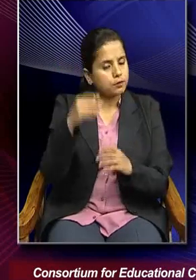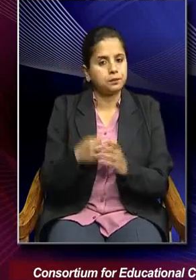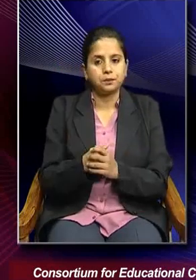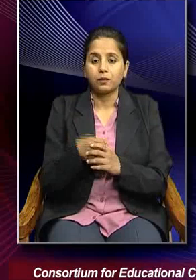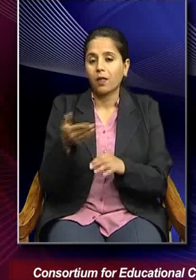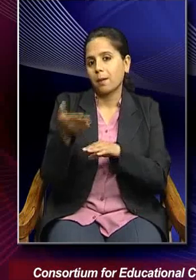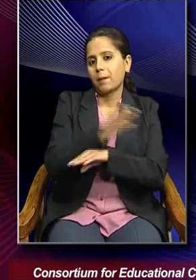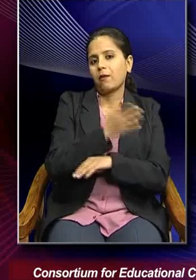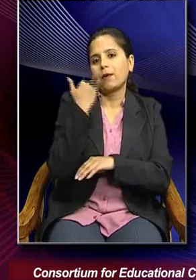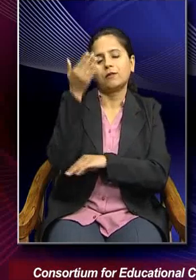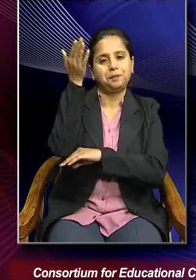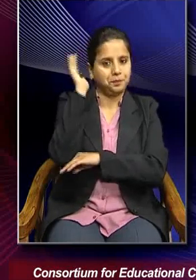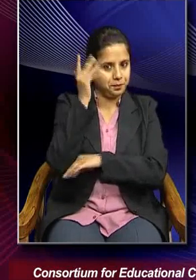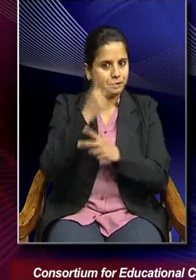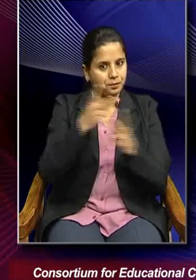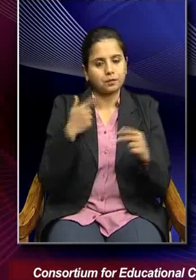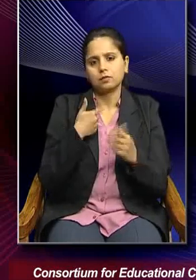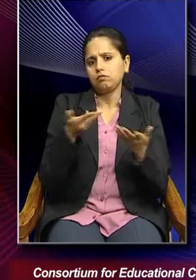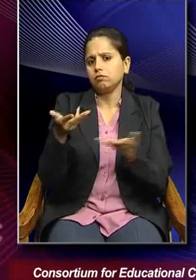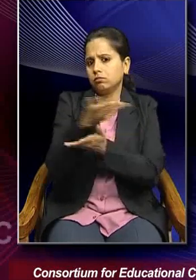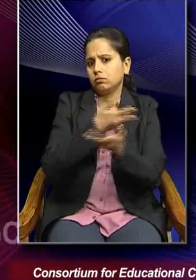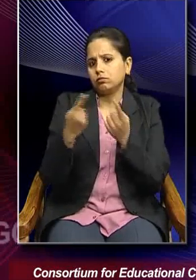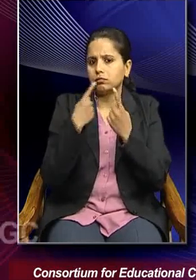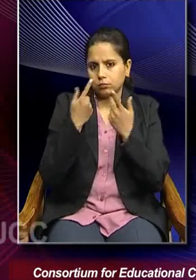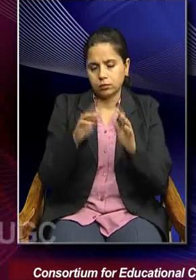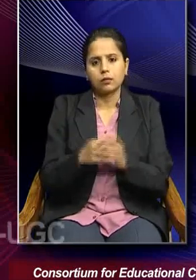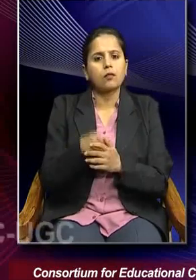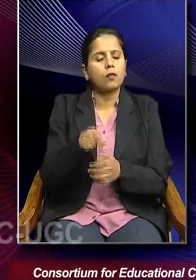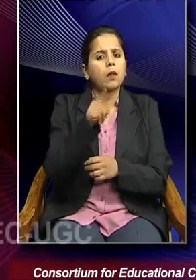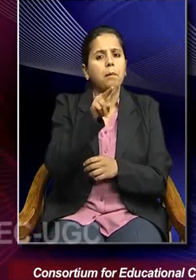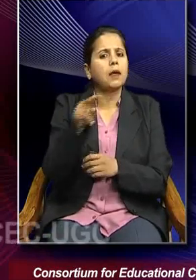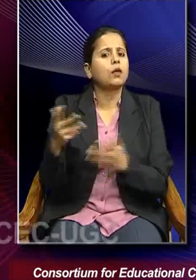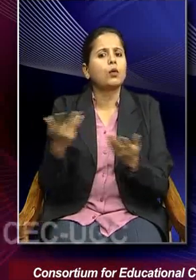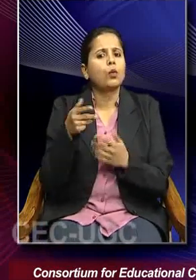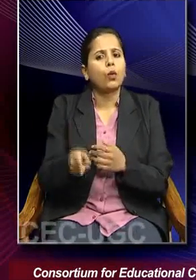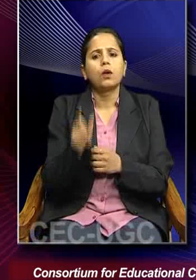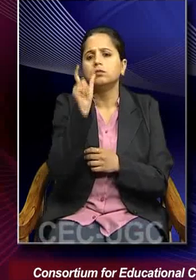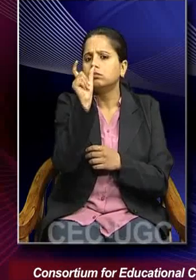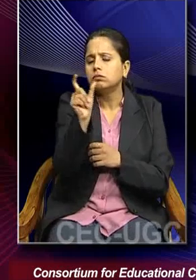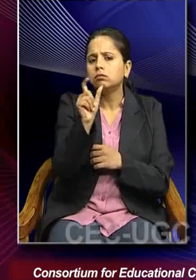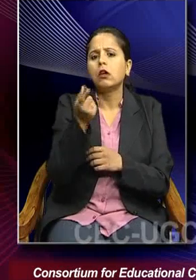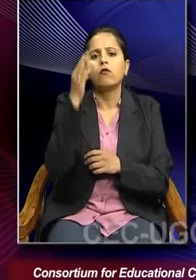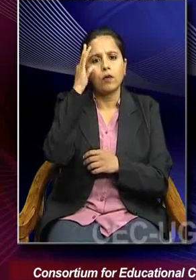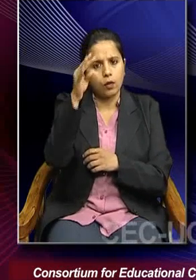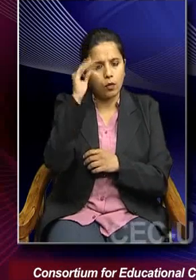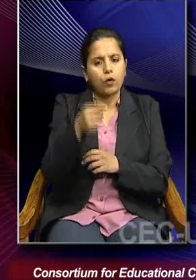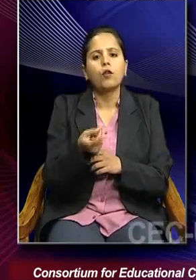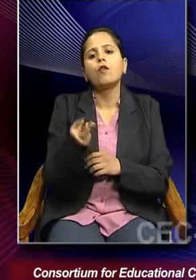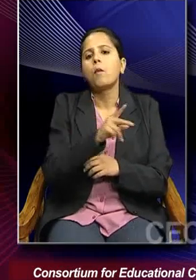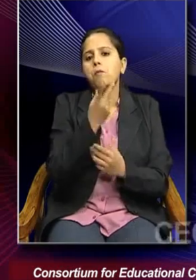the previous lecture, we discussed what is the meaning of the term philosophy from